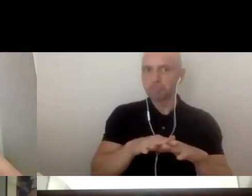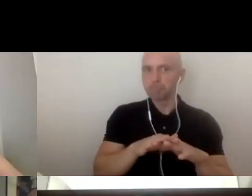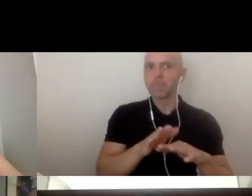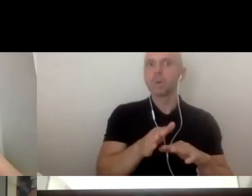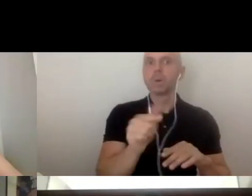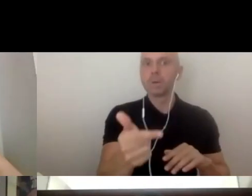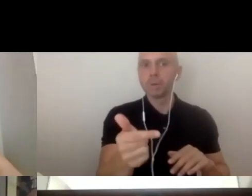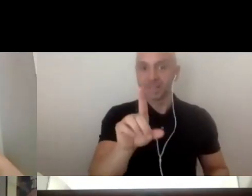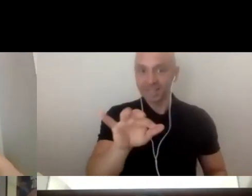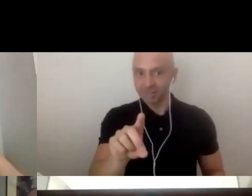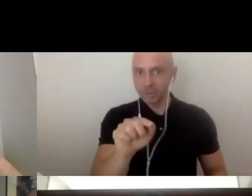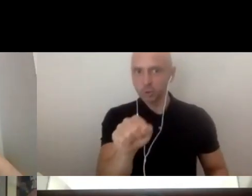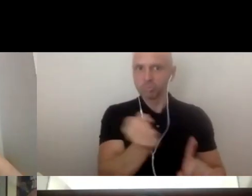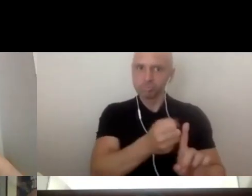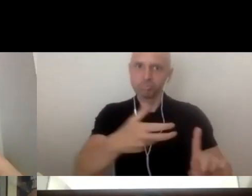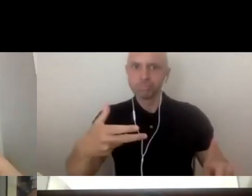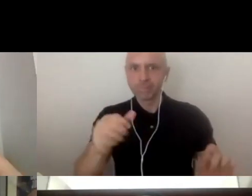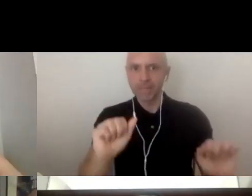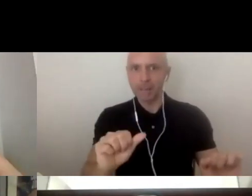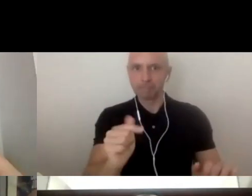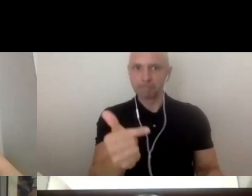David, over to you.